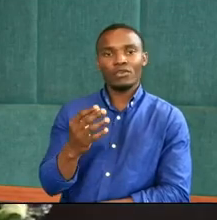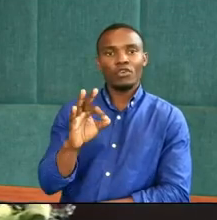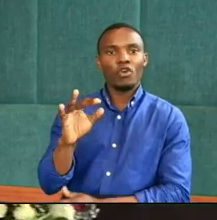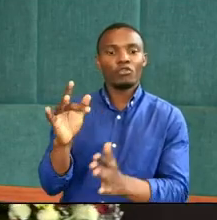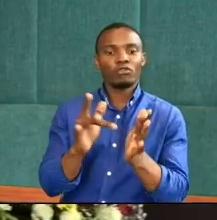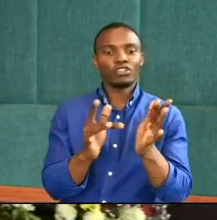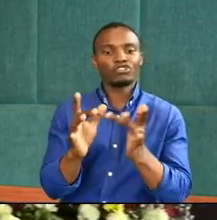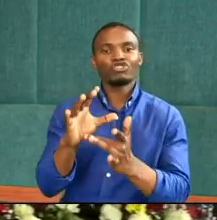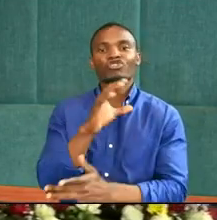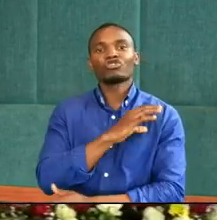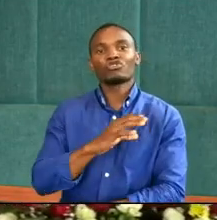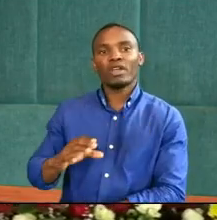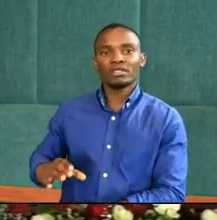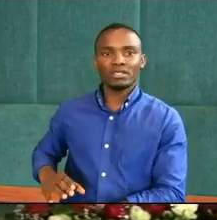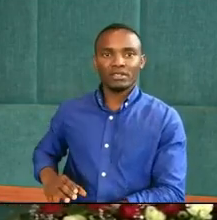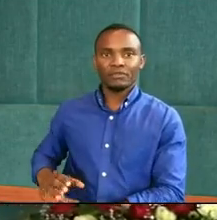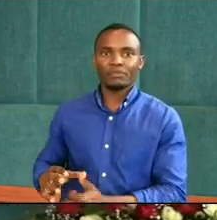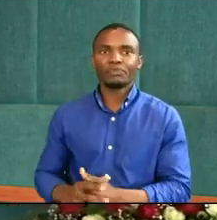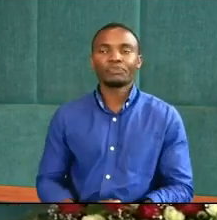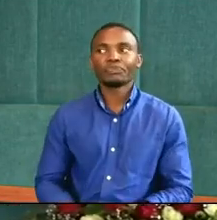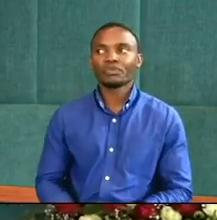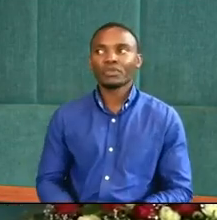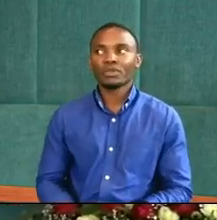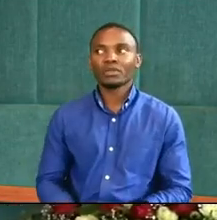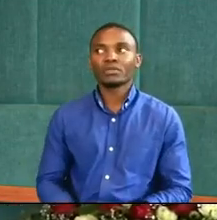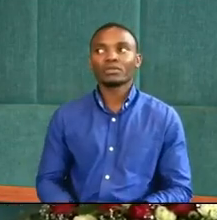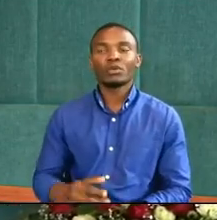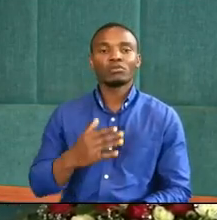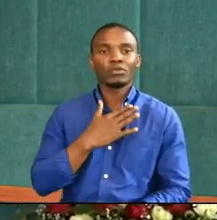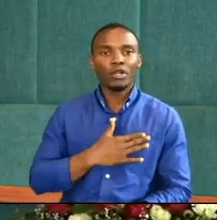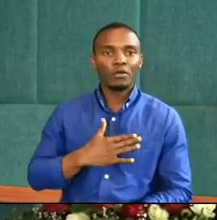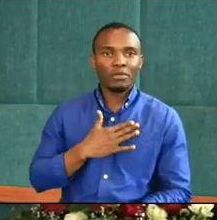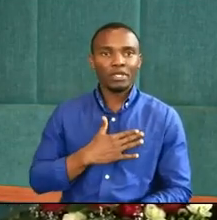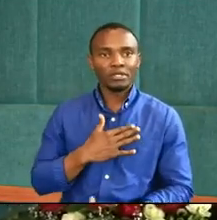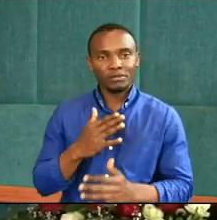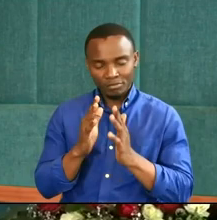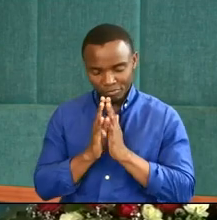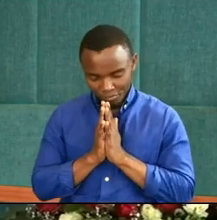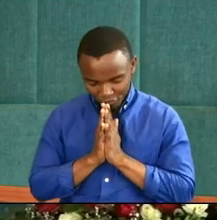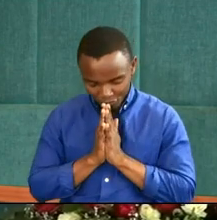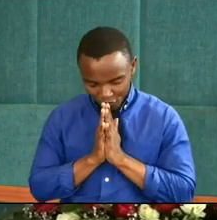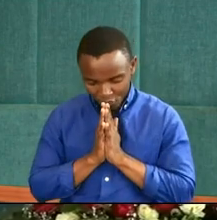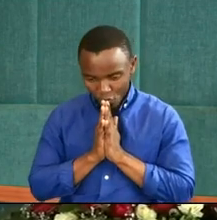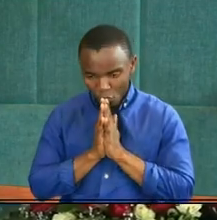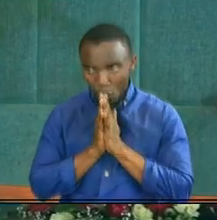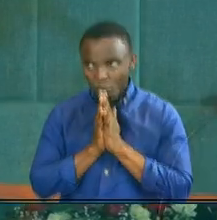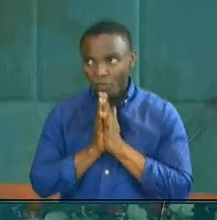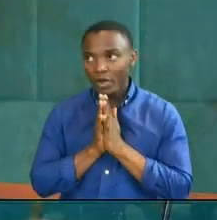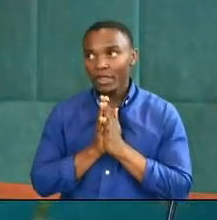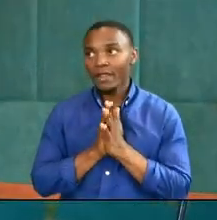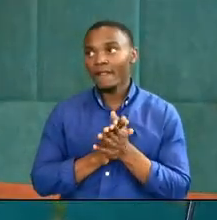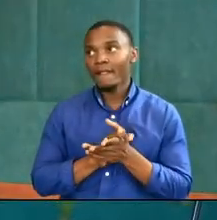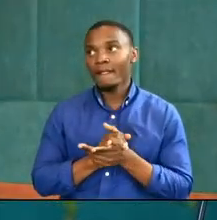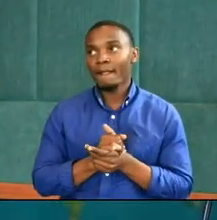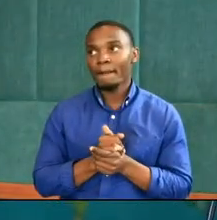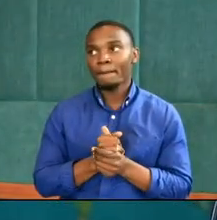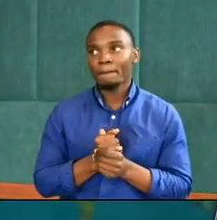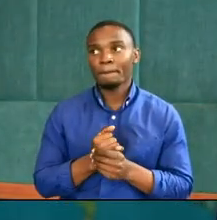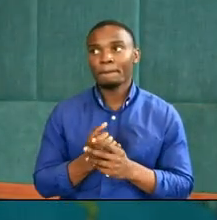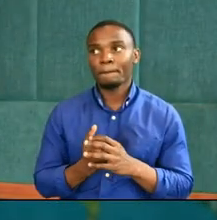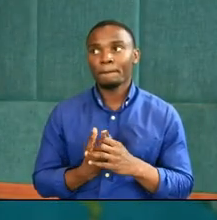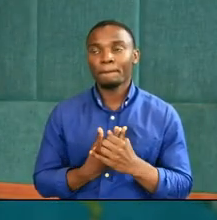of Christ. So bow your heads with me as we unpack this subject, the